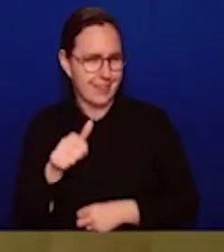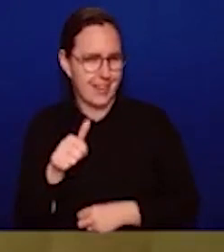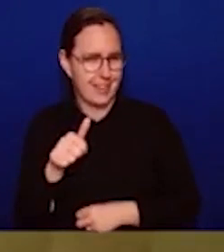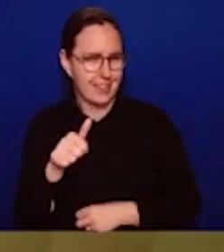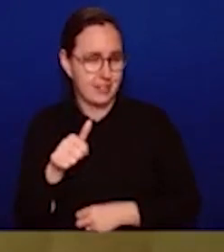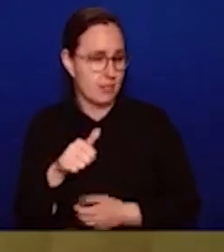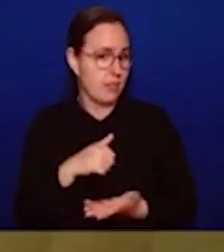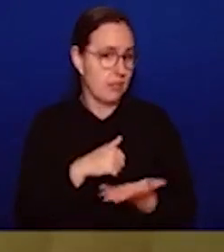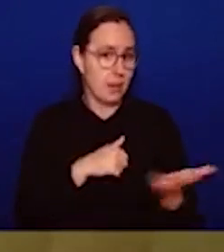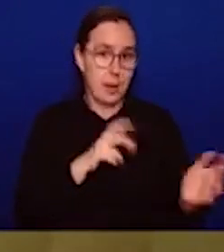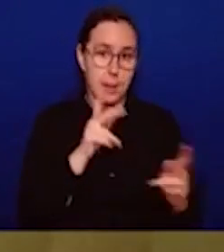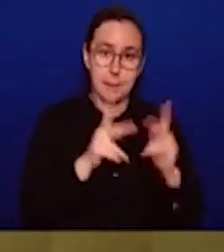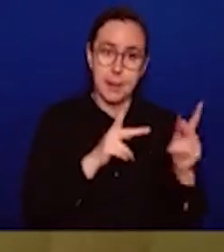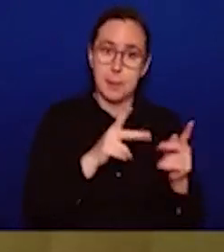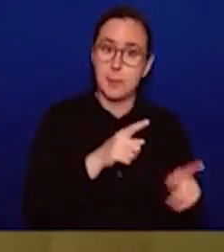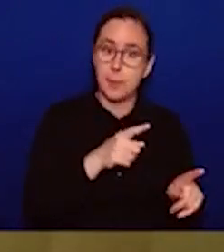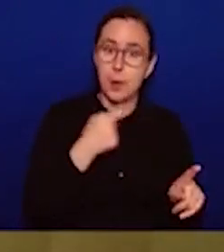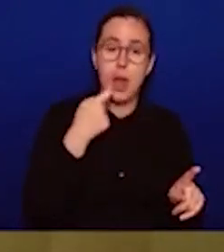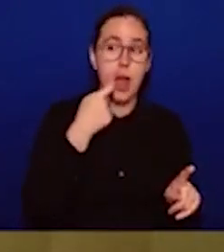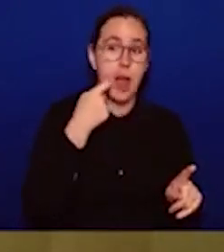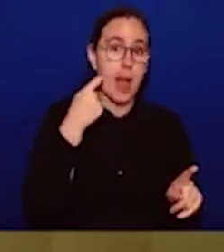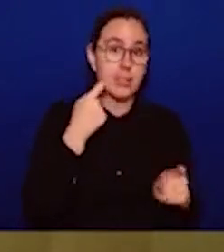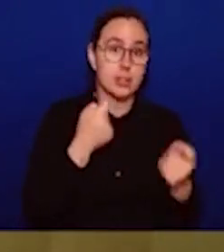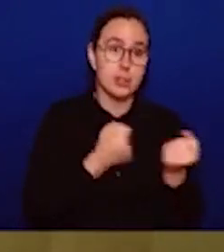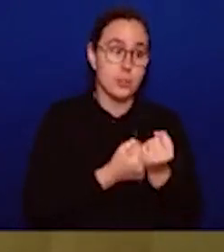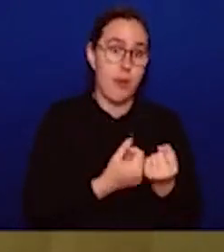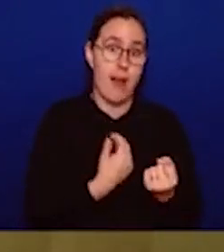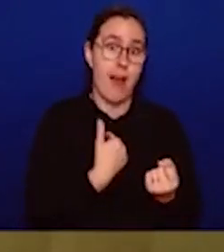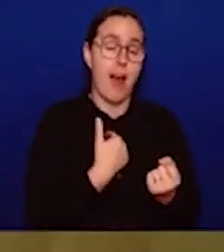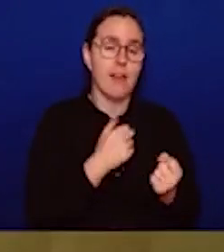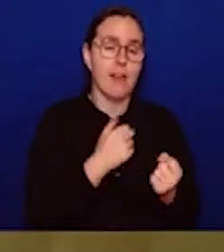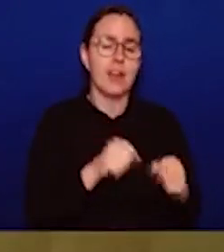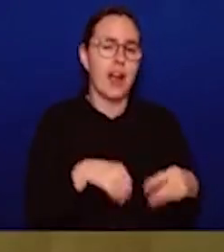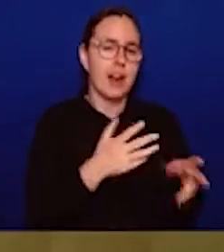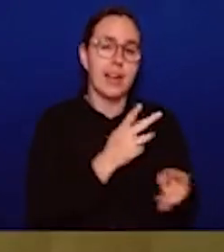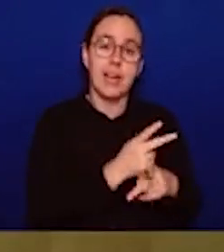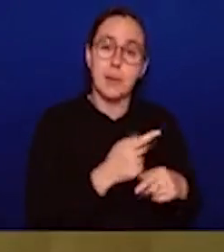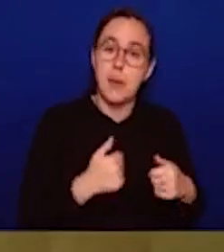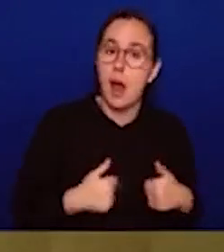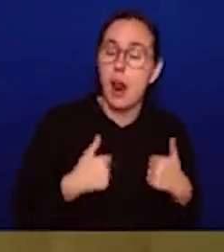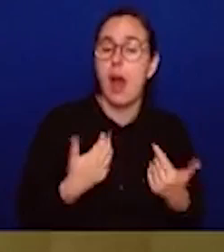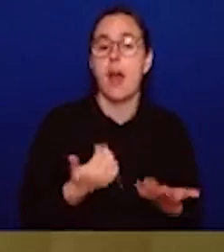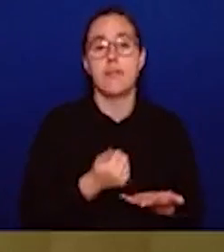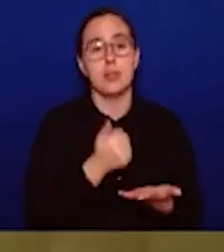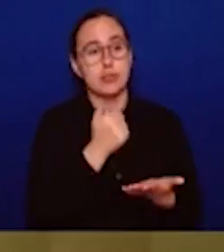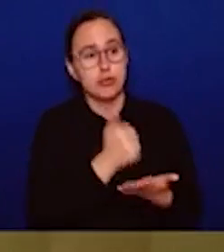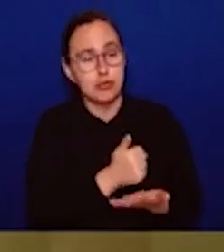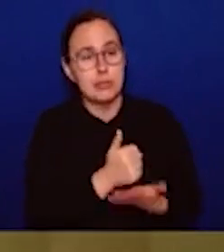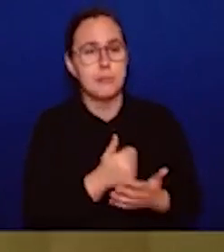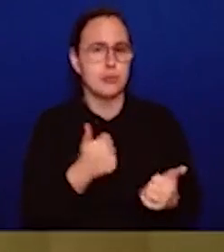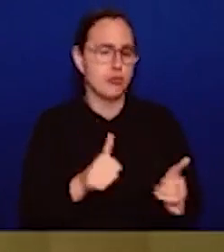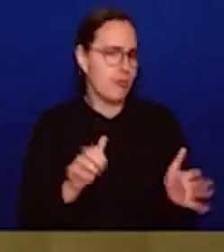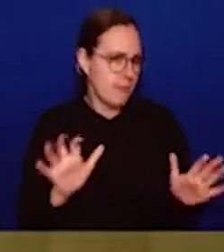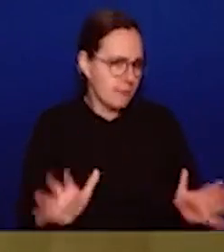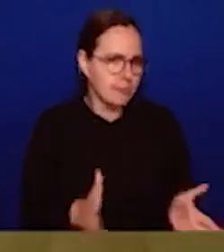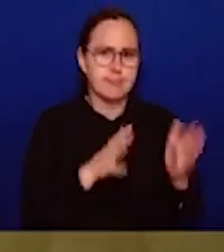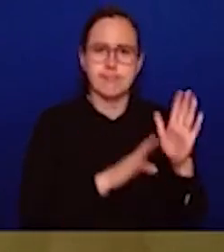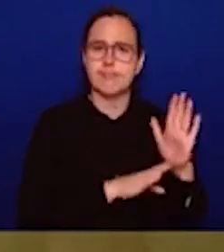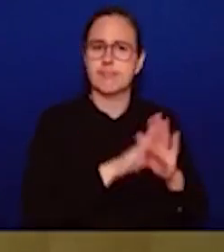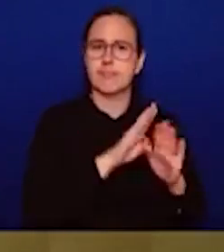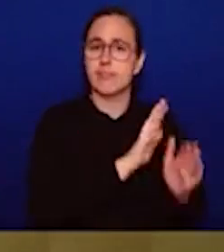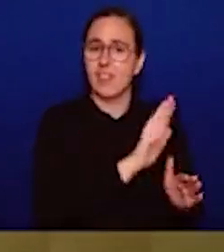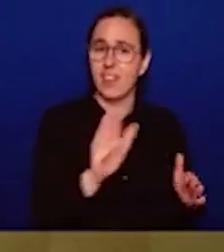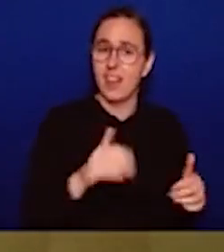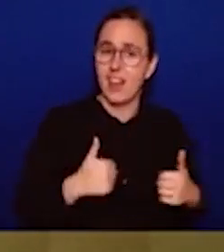is essential. I'm really glad to have a strong partner in the federal government on this issue, supporting BC and taking the